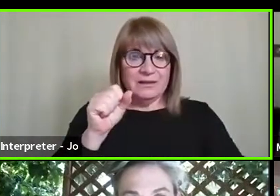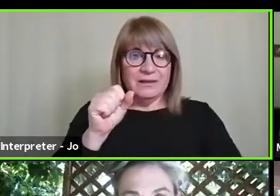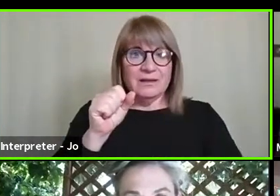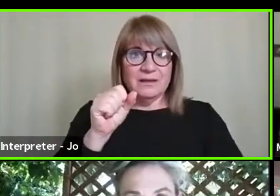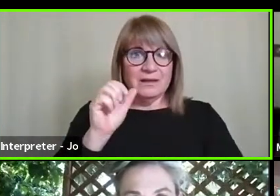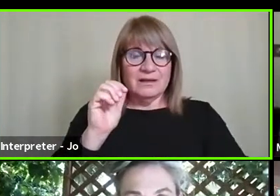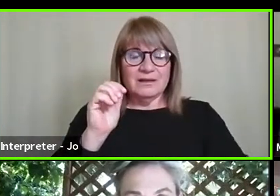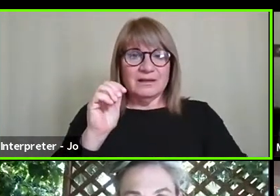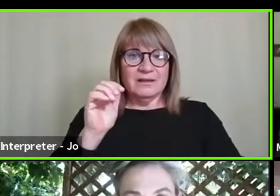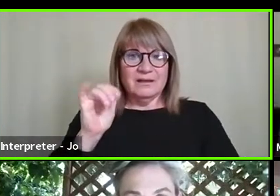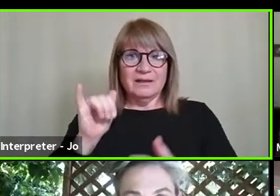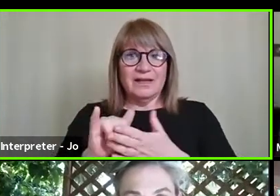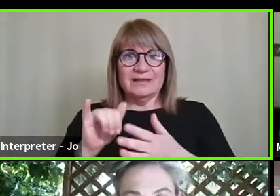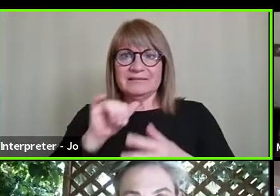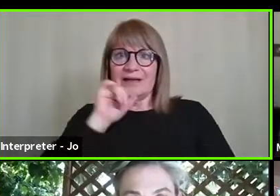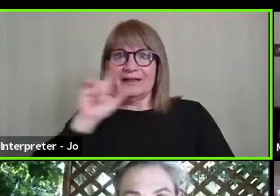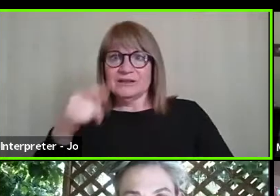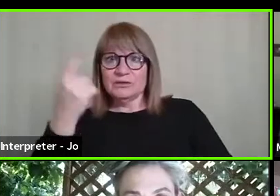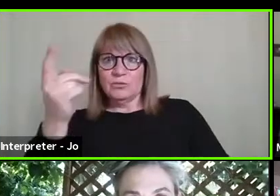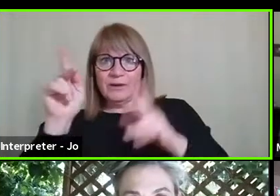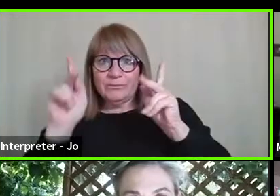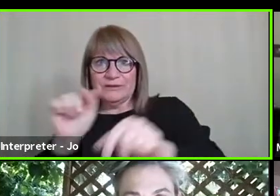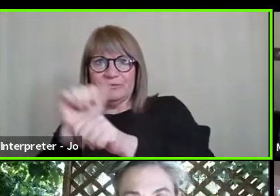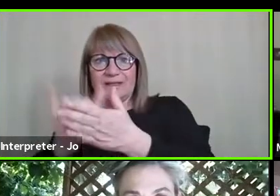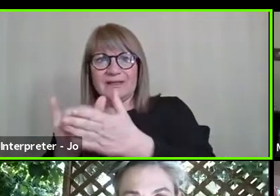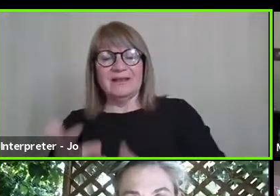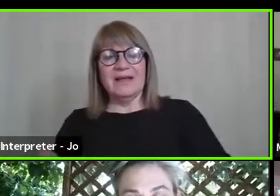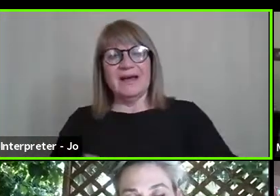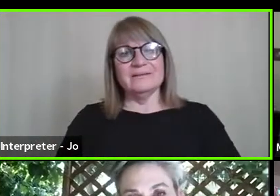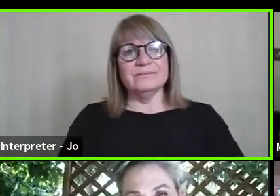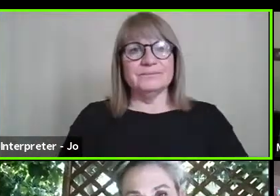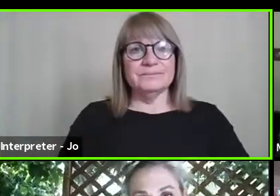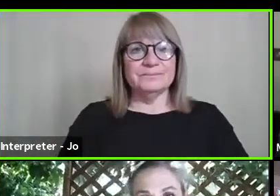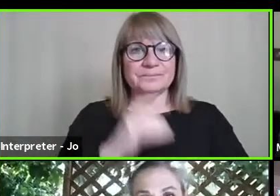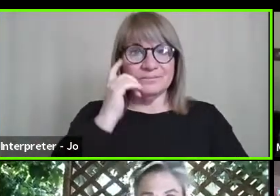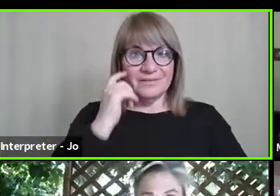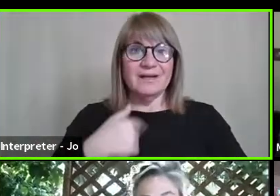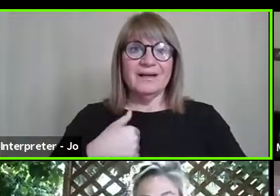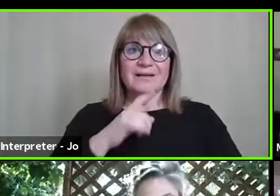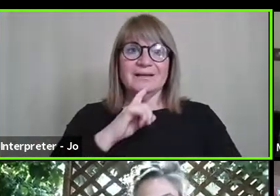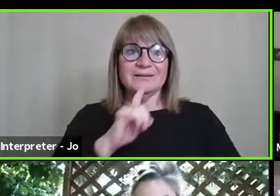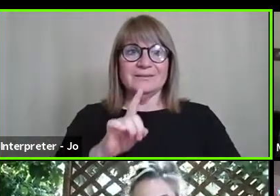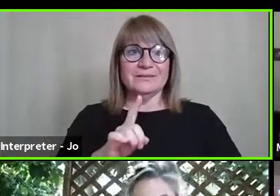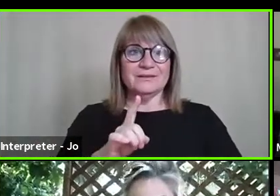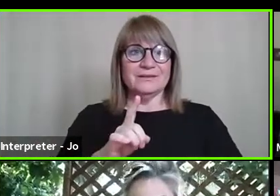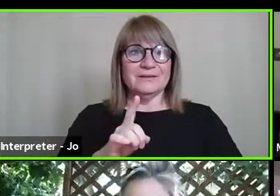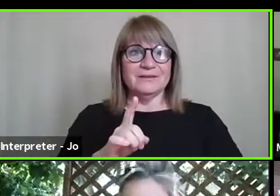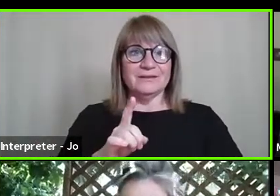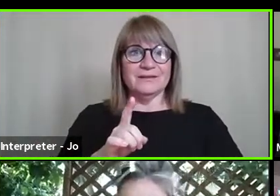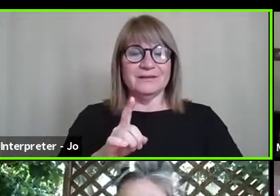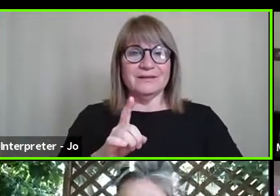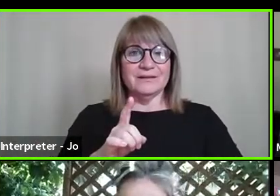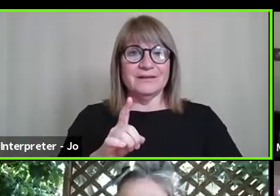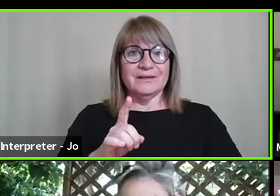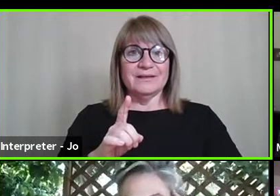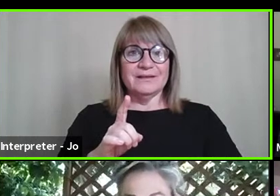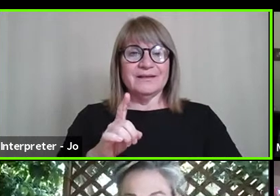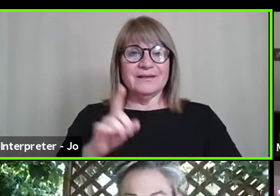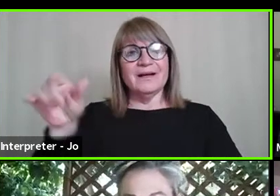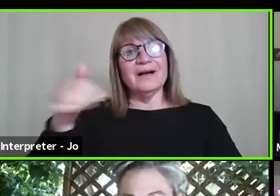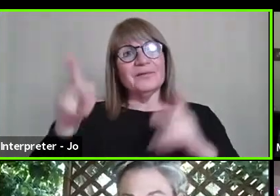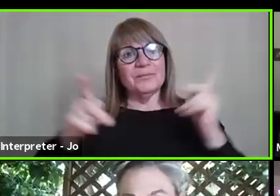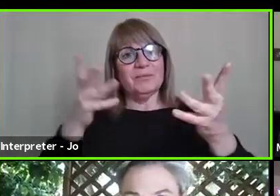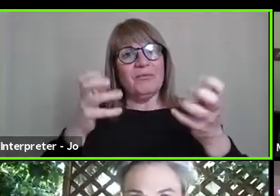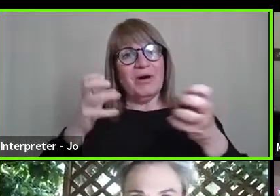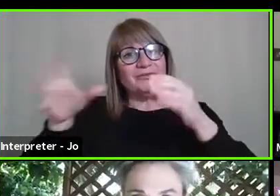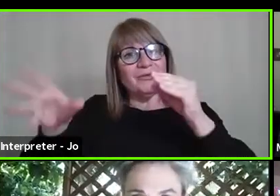just wondering yeah yeah i mean i'm sure uh everyone else um would you know chime in here but